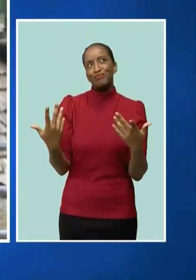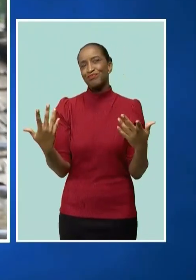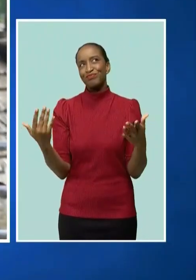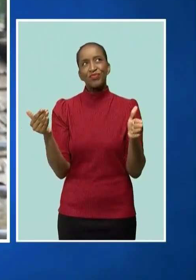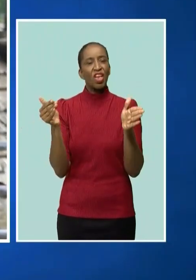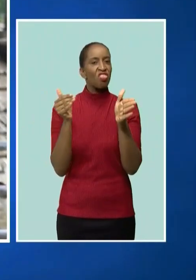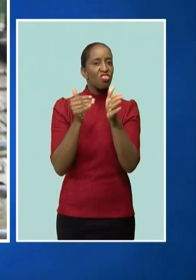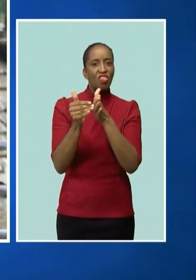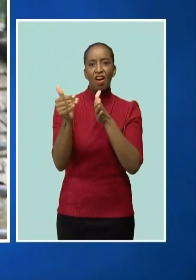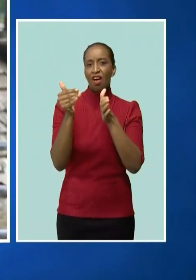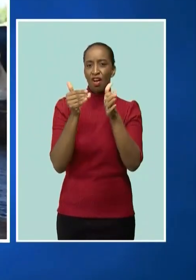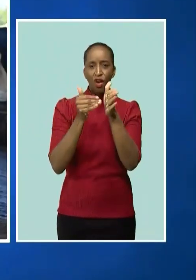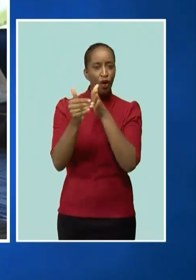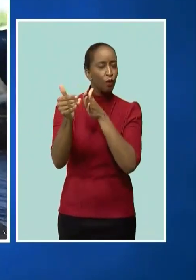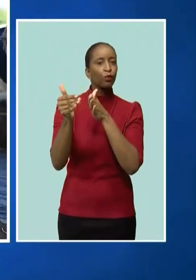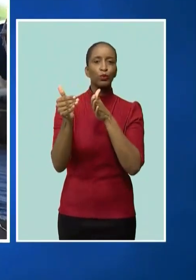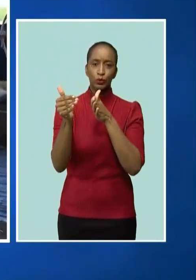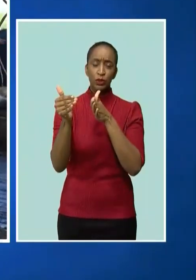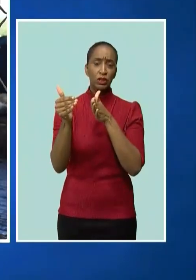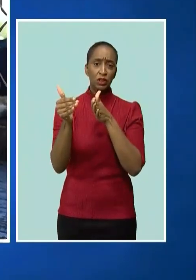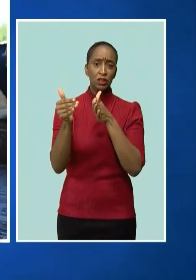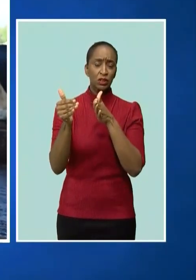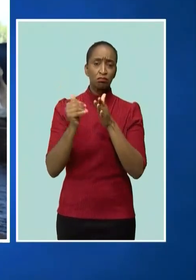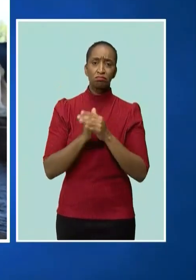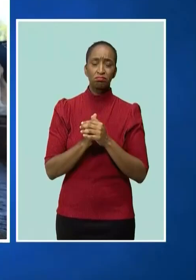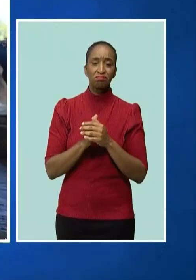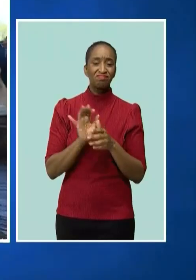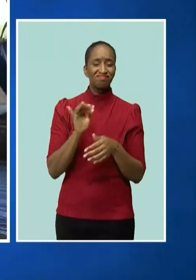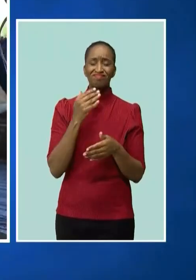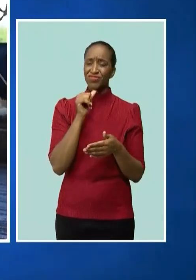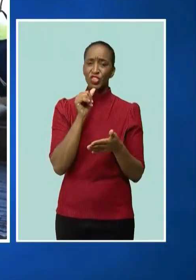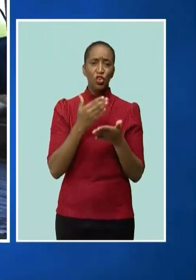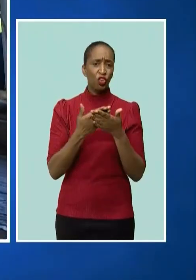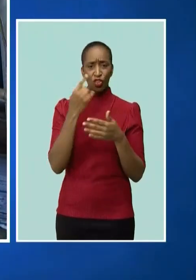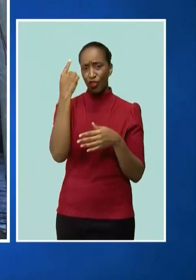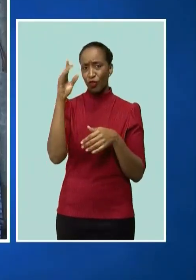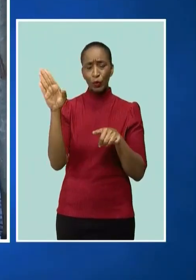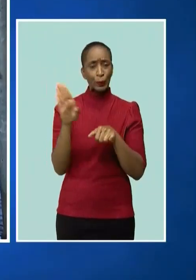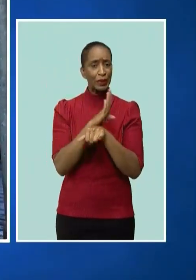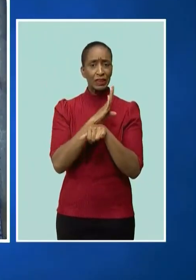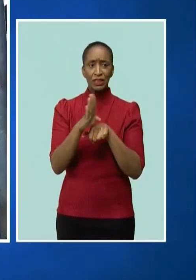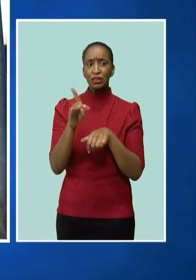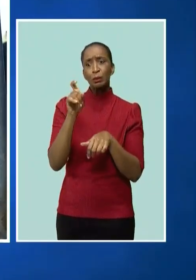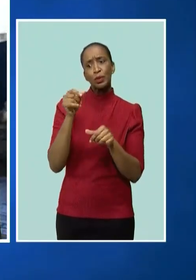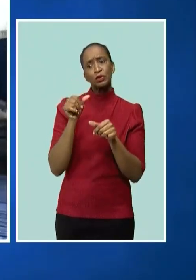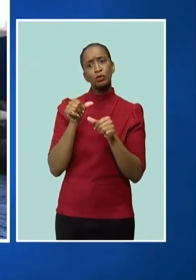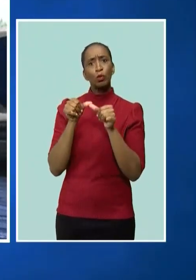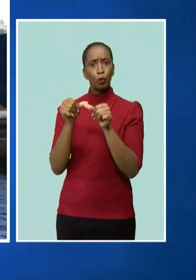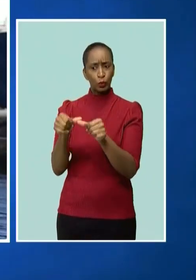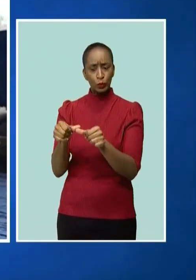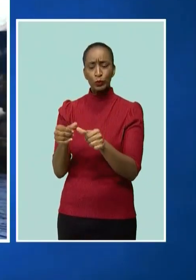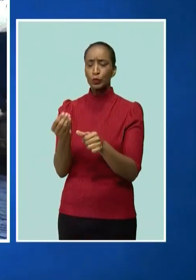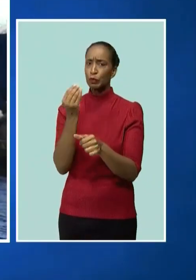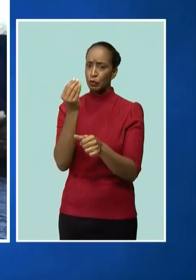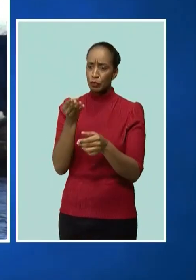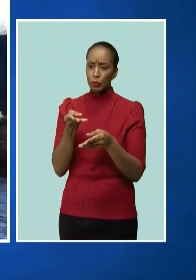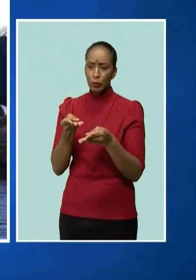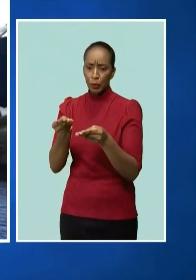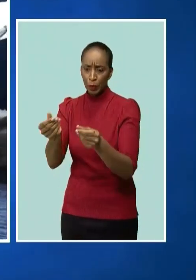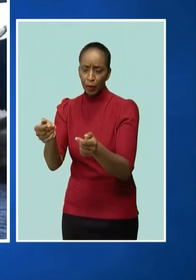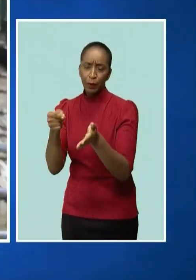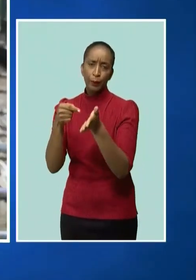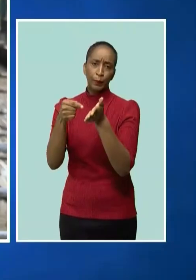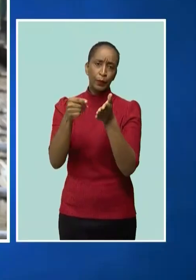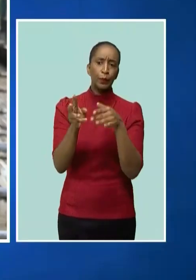significant impact on your business. And that you still have to buy feed, pay for water, electricity, and